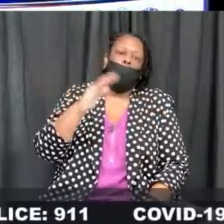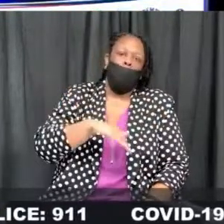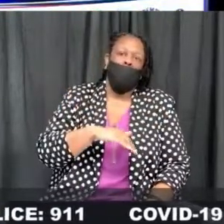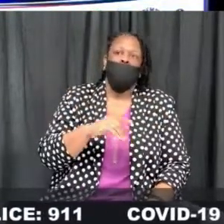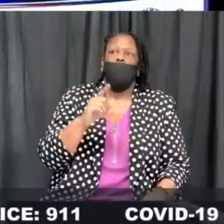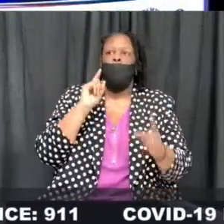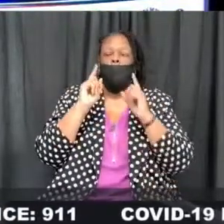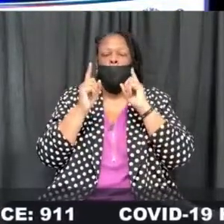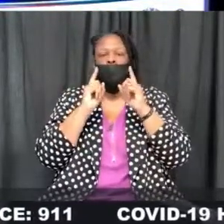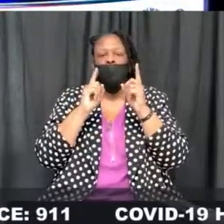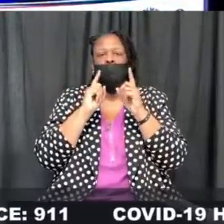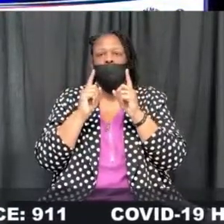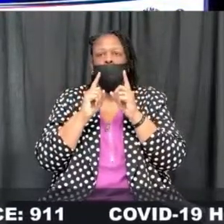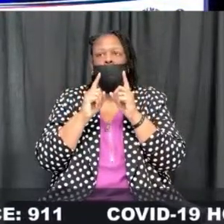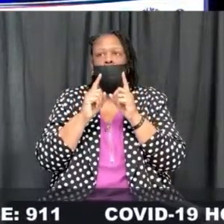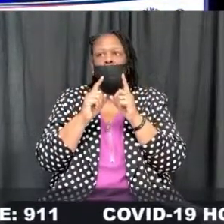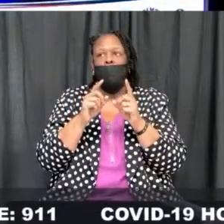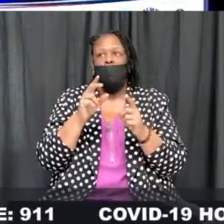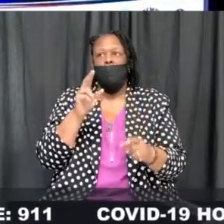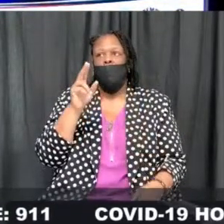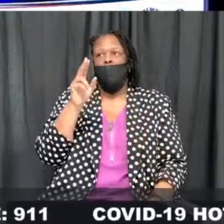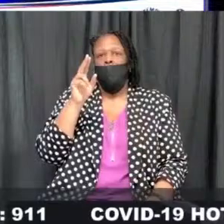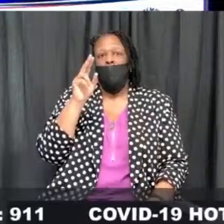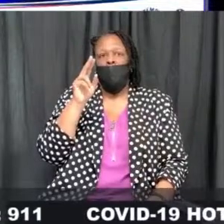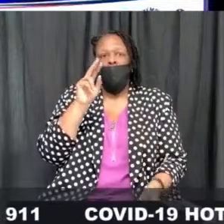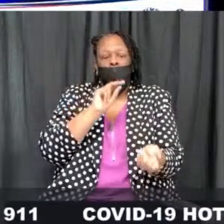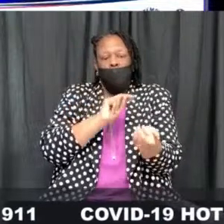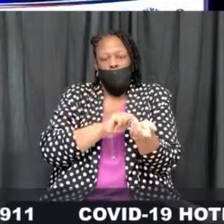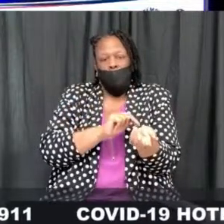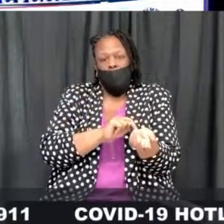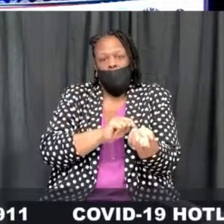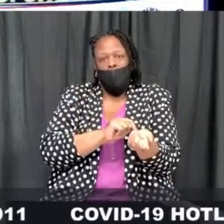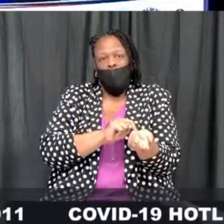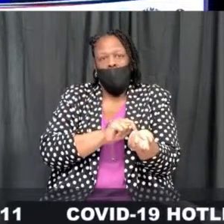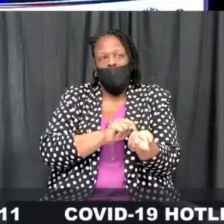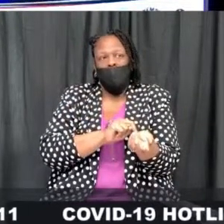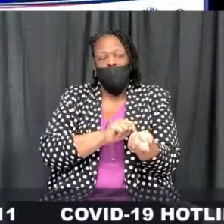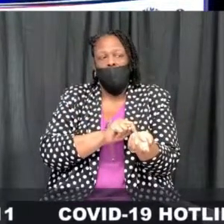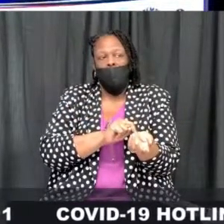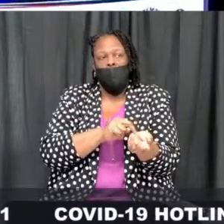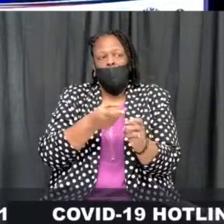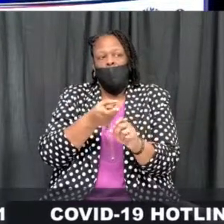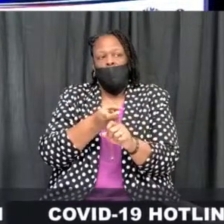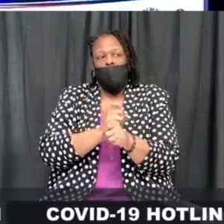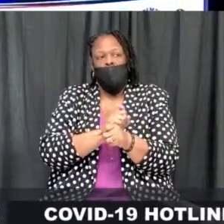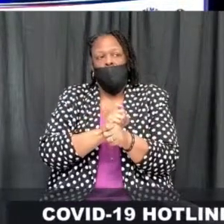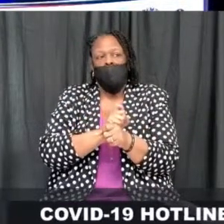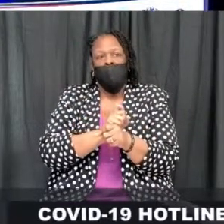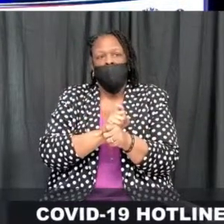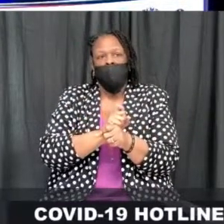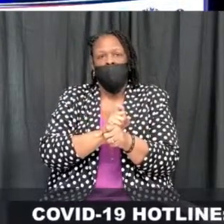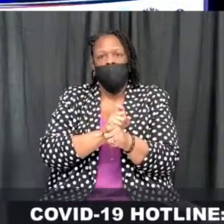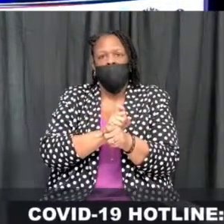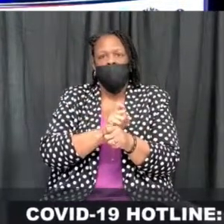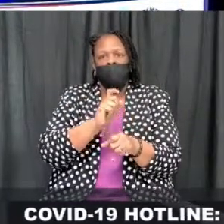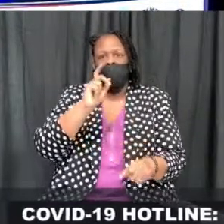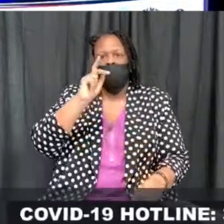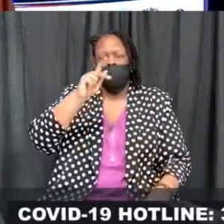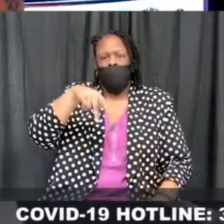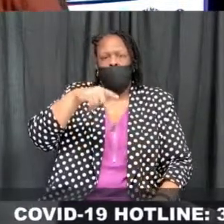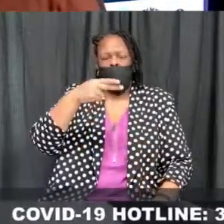late nurse from the Philippines who died, Josephine Arceo. Dr.